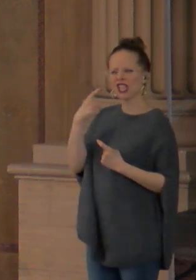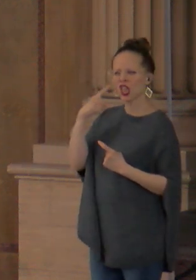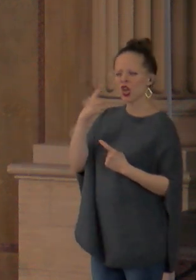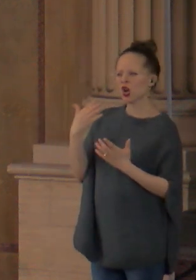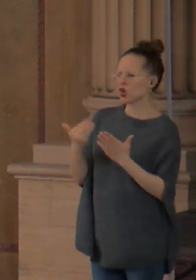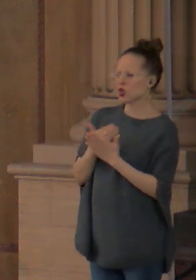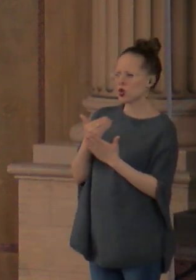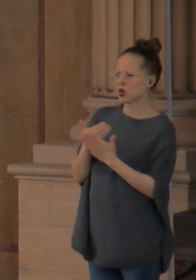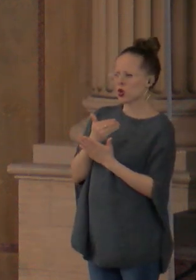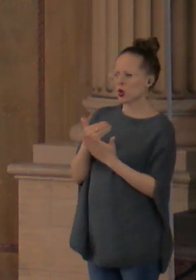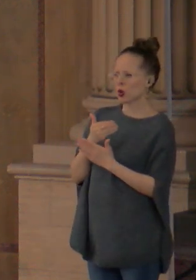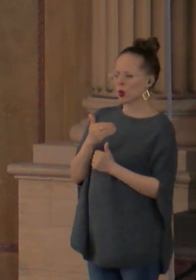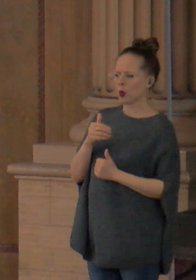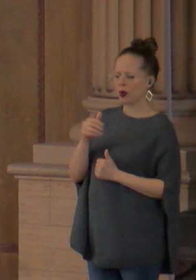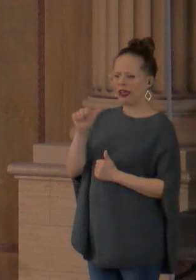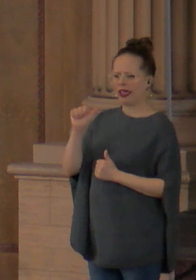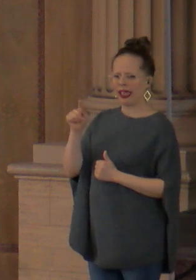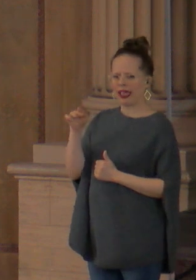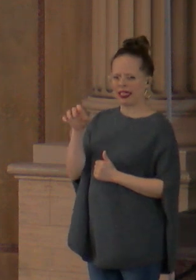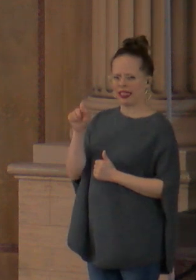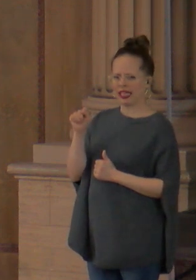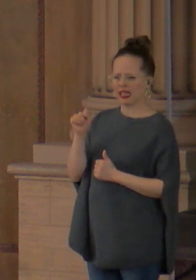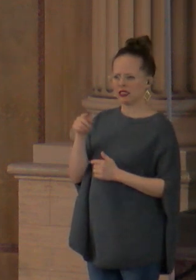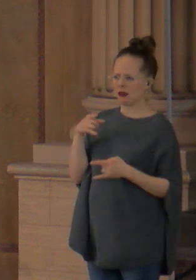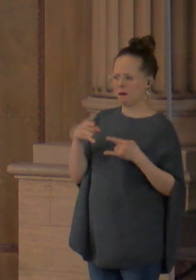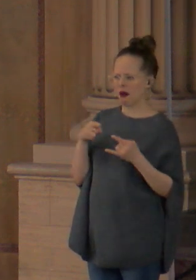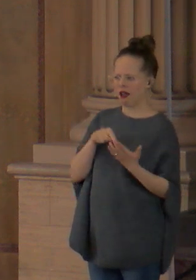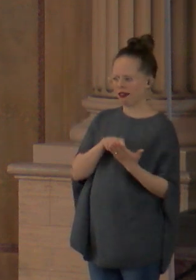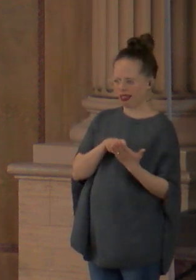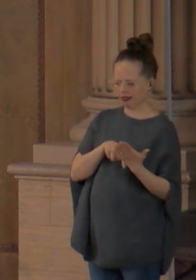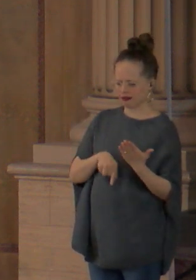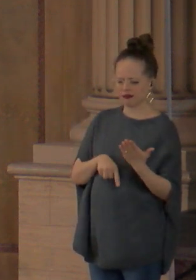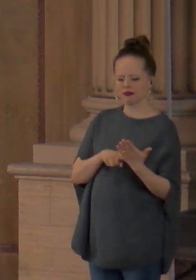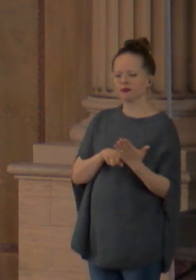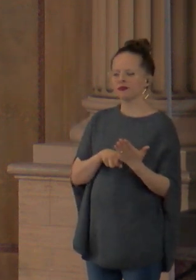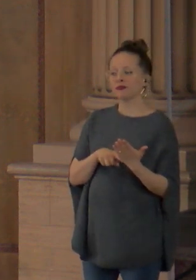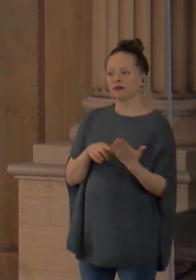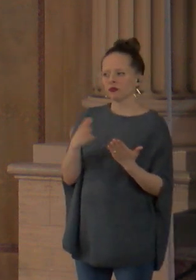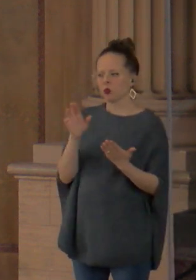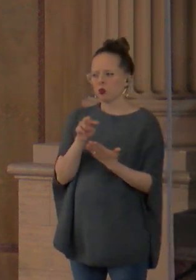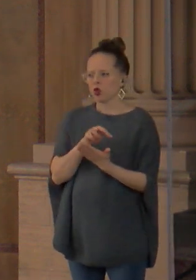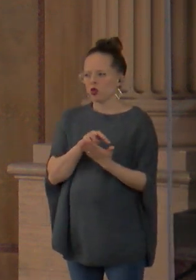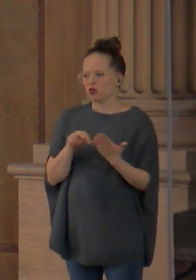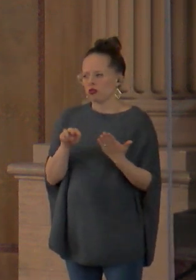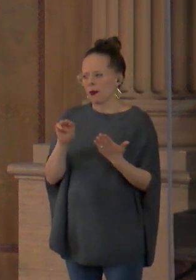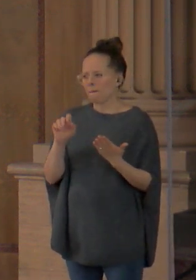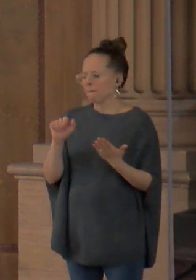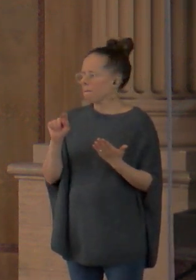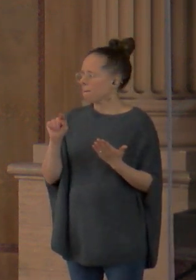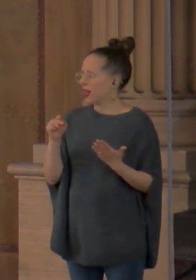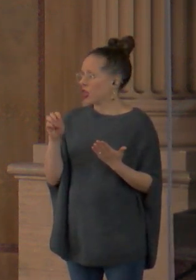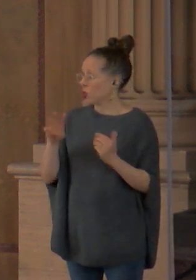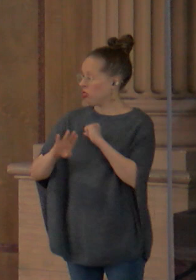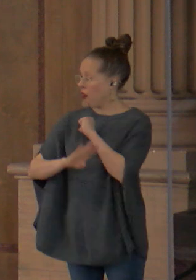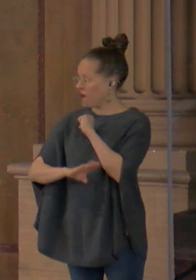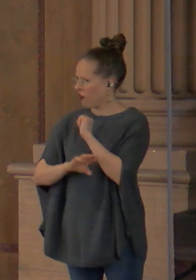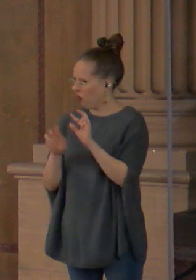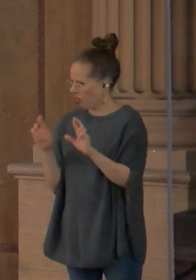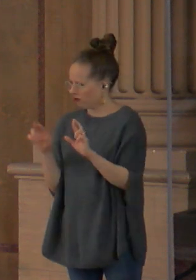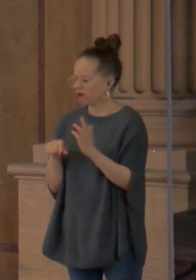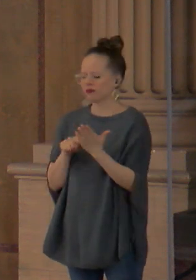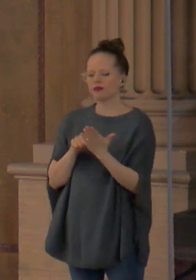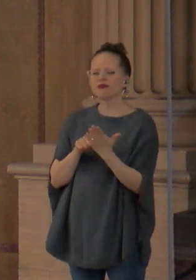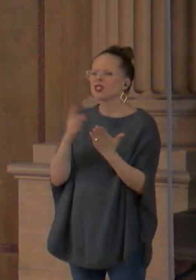mocking this passage. And we read in Matthew, and we're going to go through Matthew, Lord willing, starting in the fall. And you see this